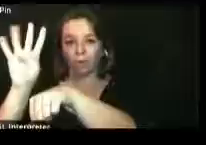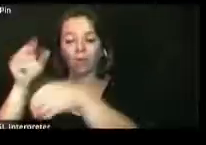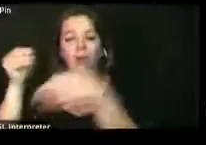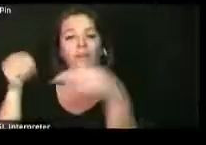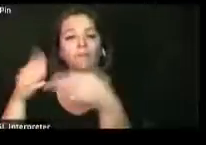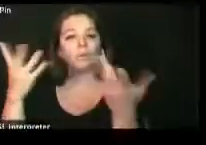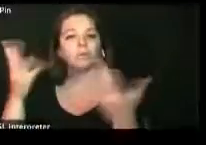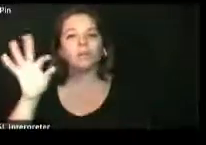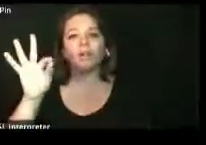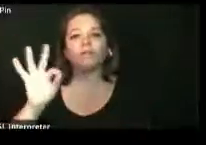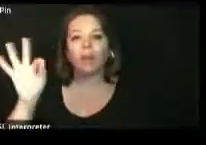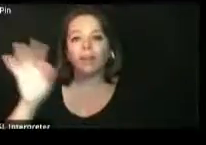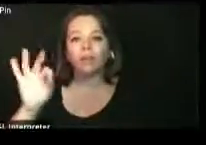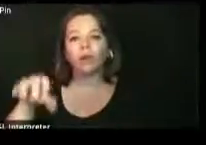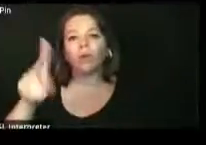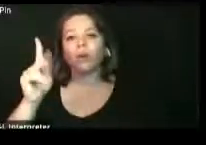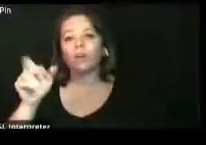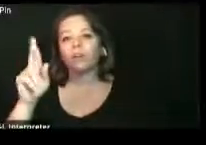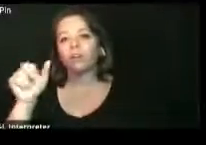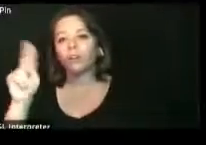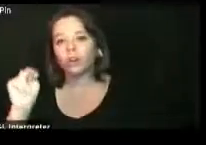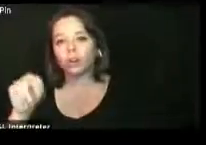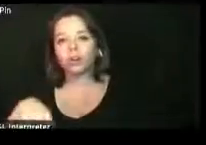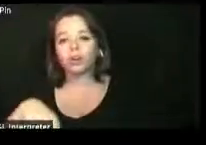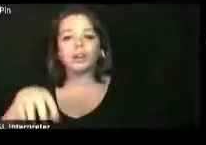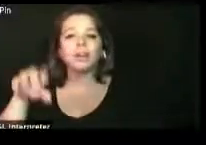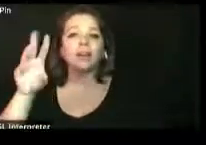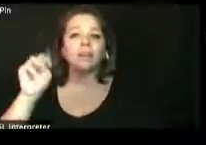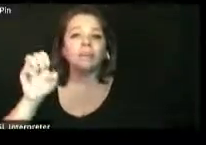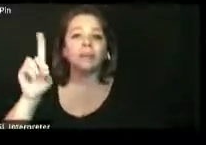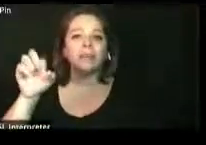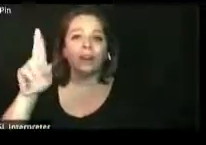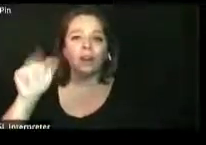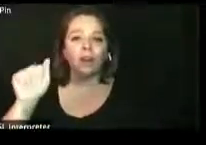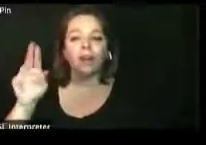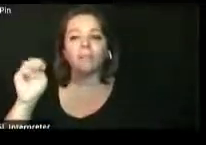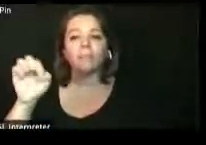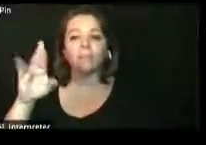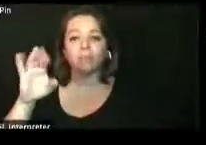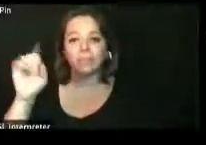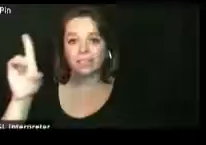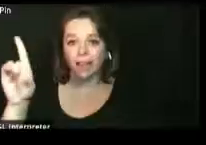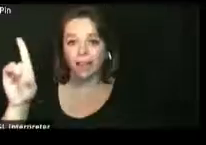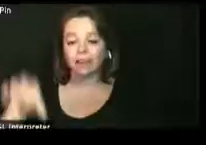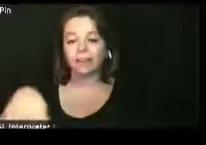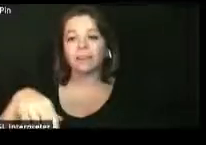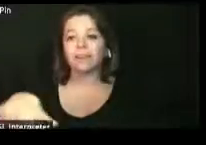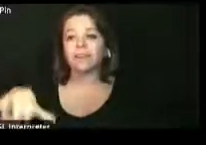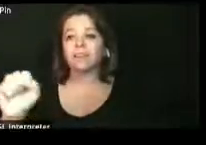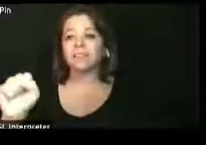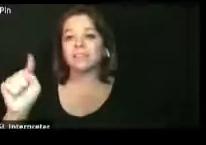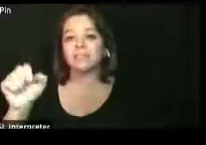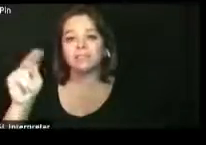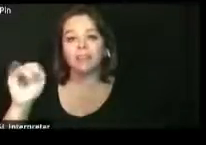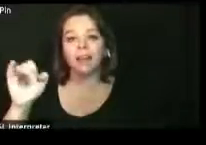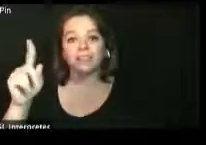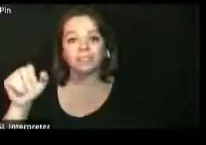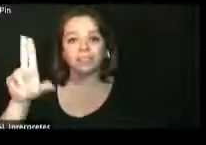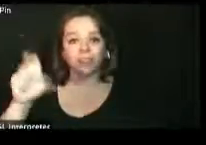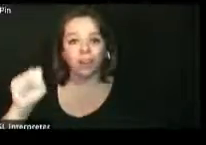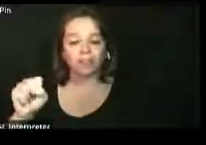Fresno, Kern, Kings, Madera, Merced, San Joaquin, Stanislaus, and Tulare counties and their surrounding